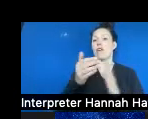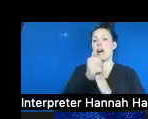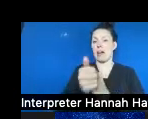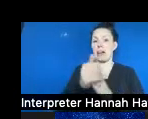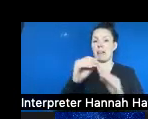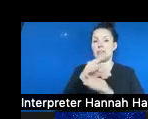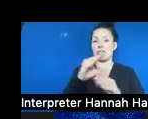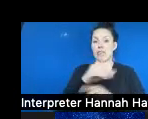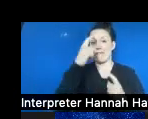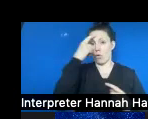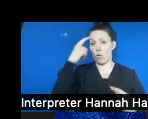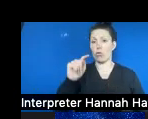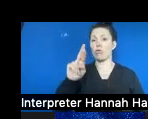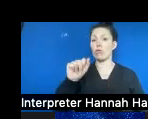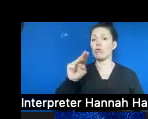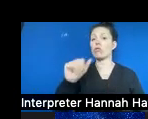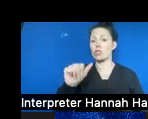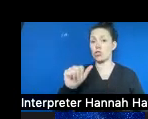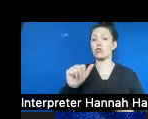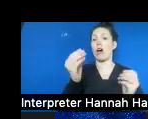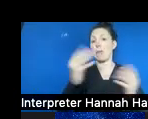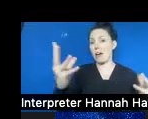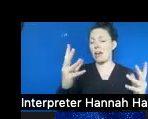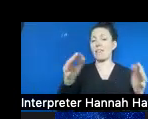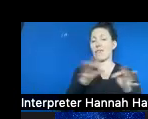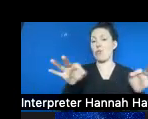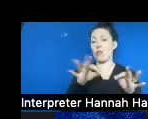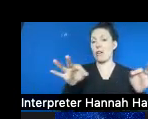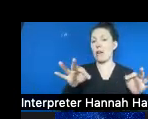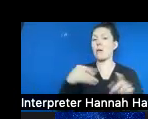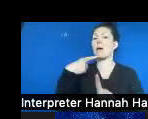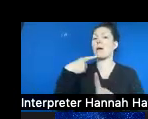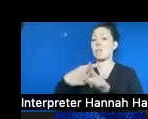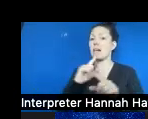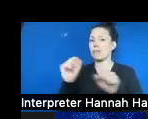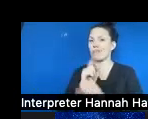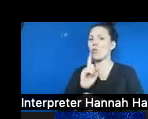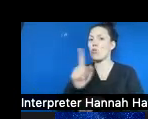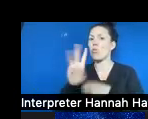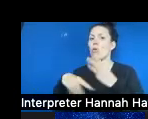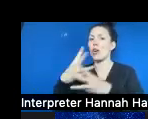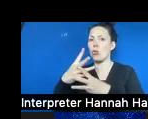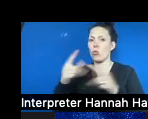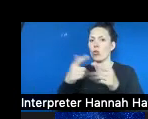you the real language that's used on the street that you might hear when people begin disclosing.